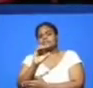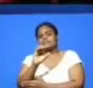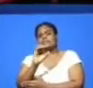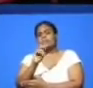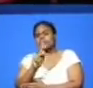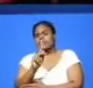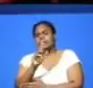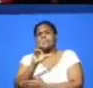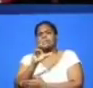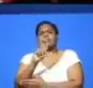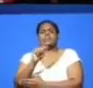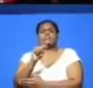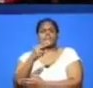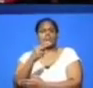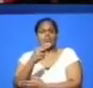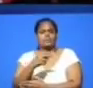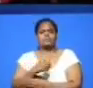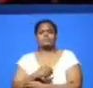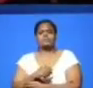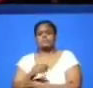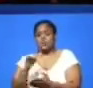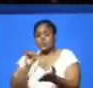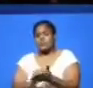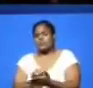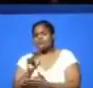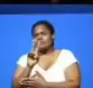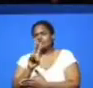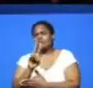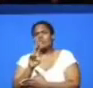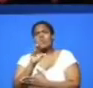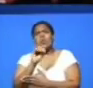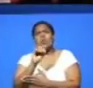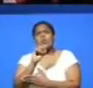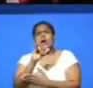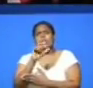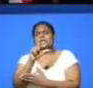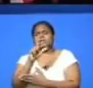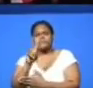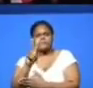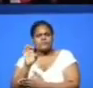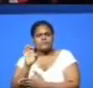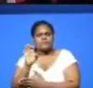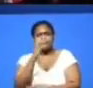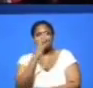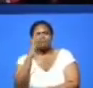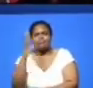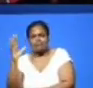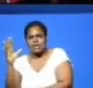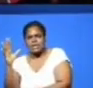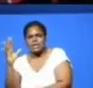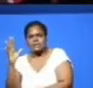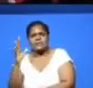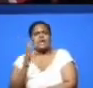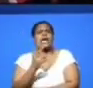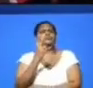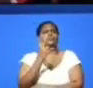These are the two olive trees and the two candlesticks